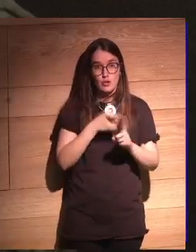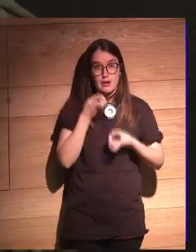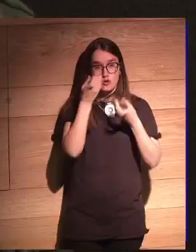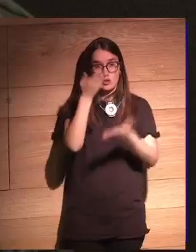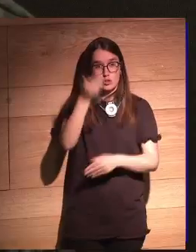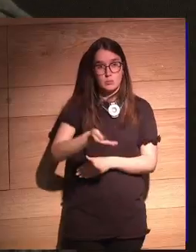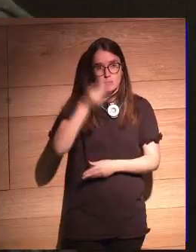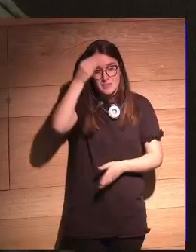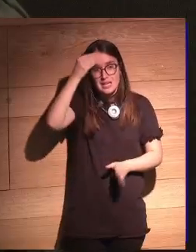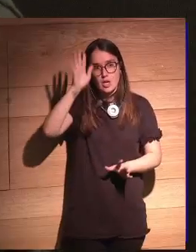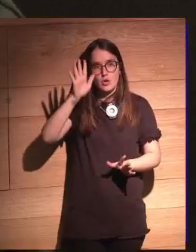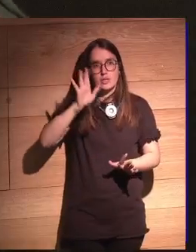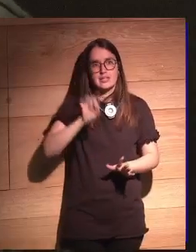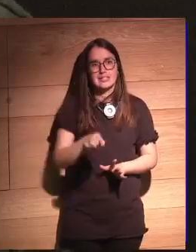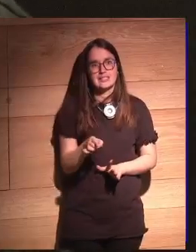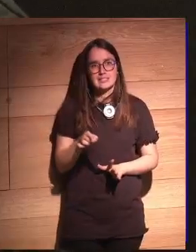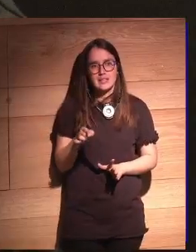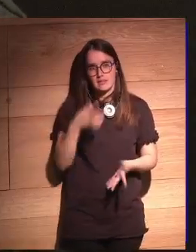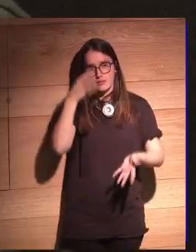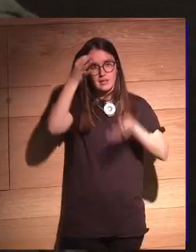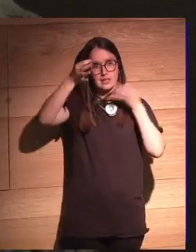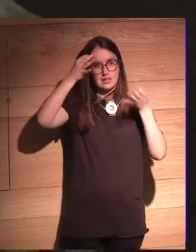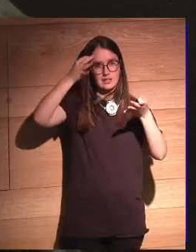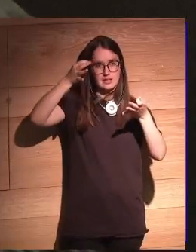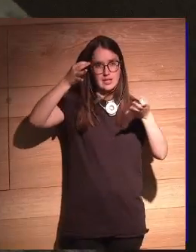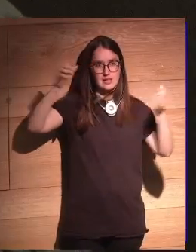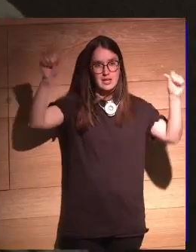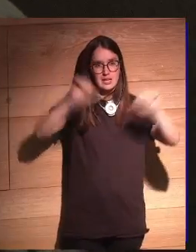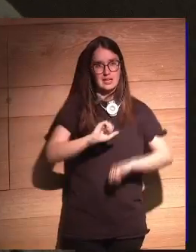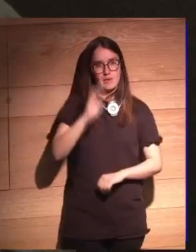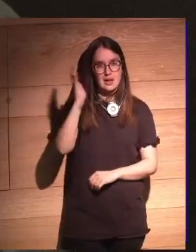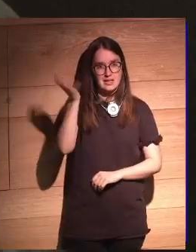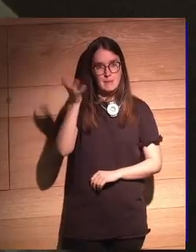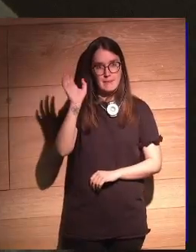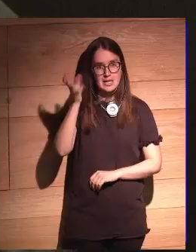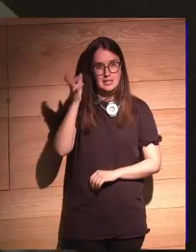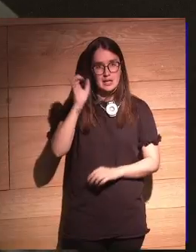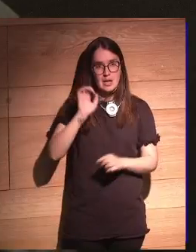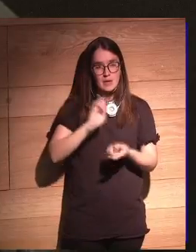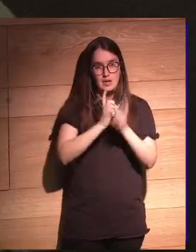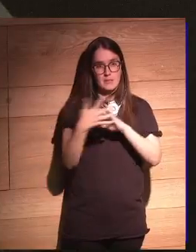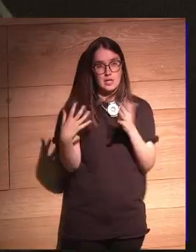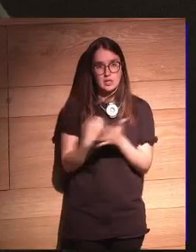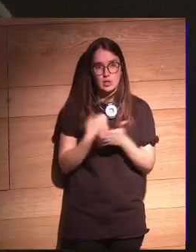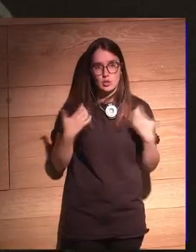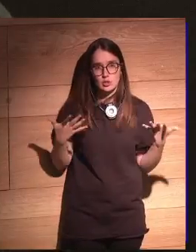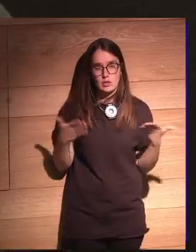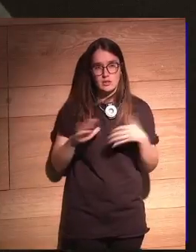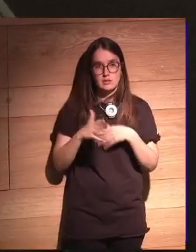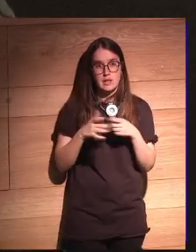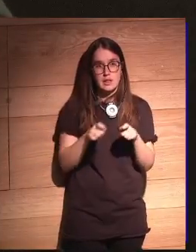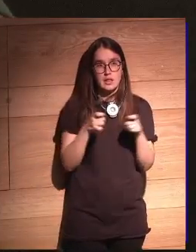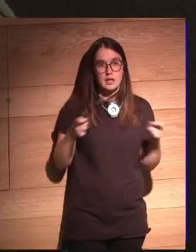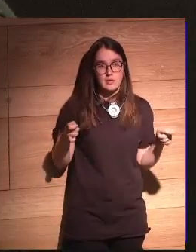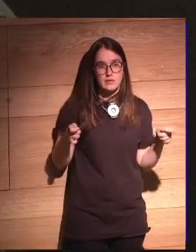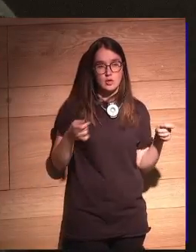that, if you bear that in mind, you diagnose it, and I think it's important. And the detail of the weather, climate, the climate change, that they're